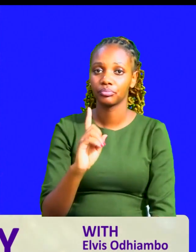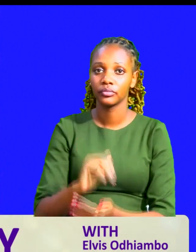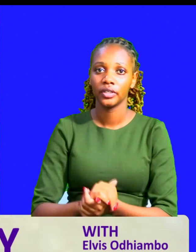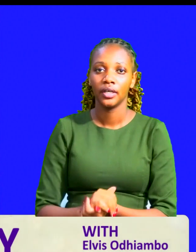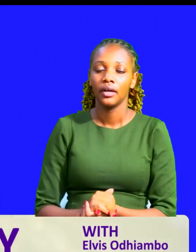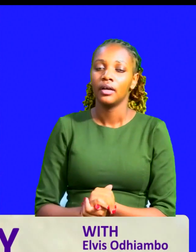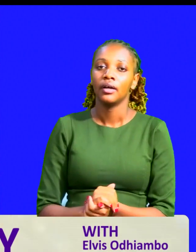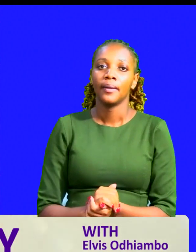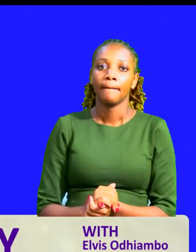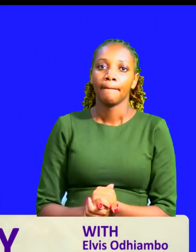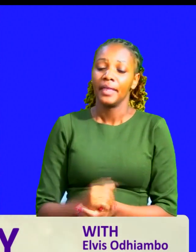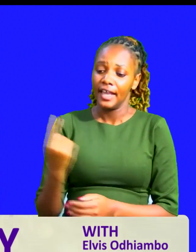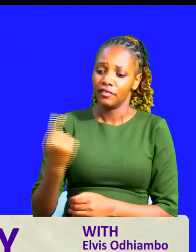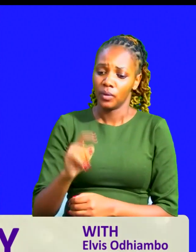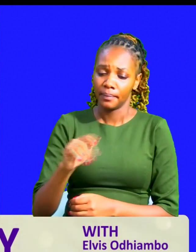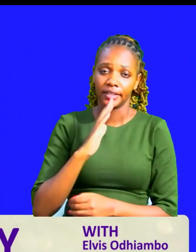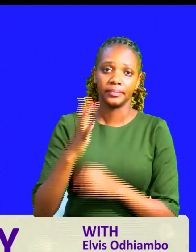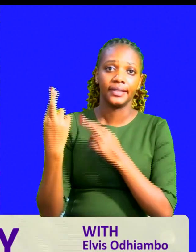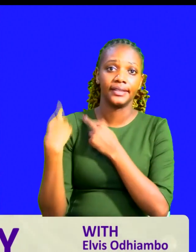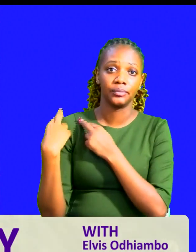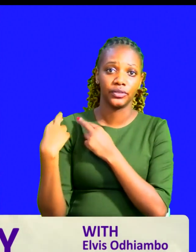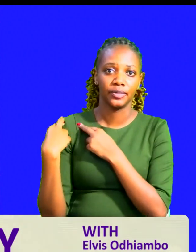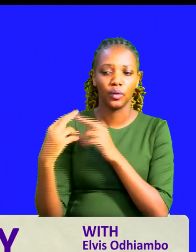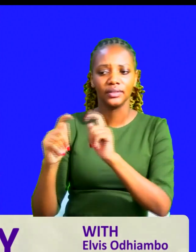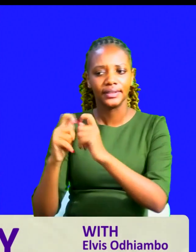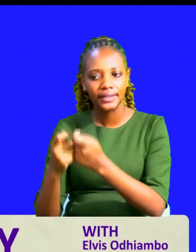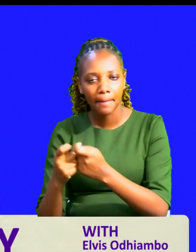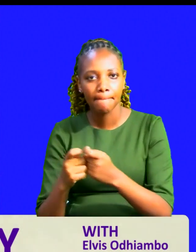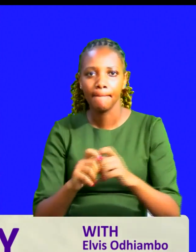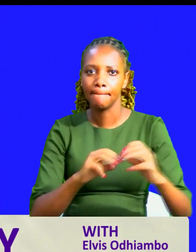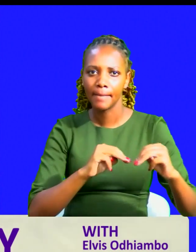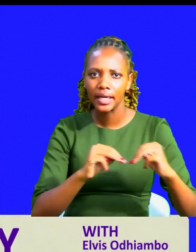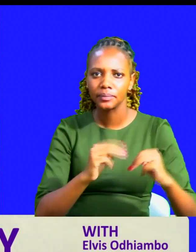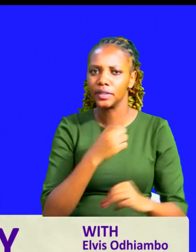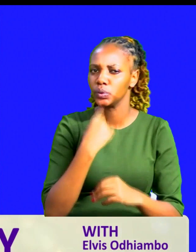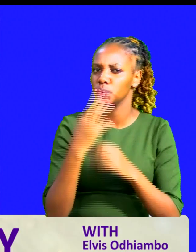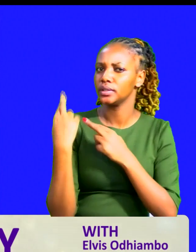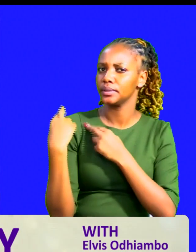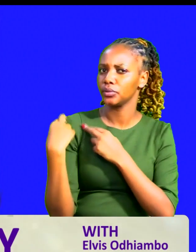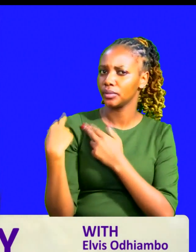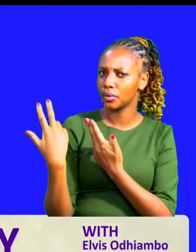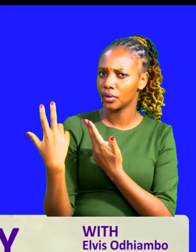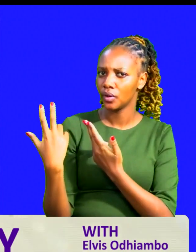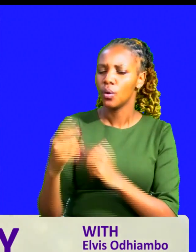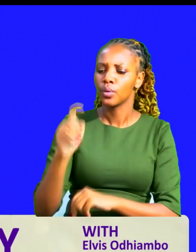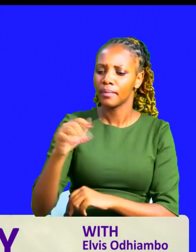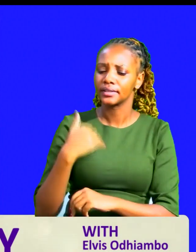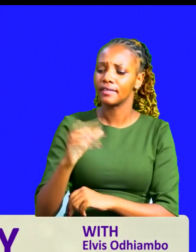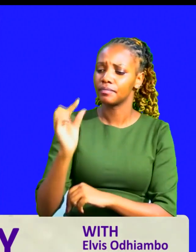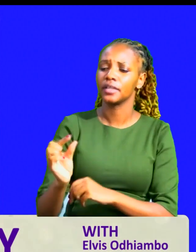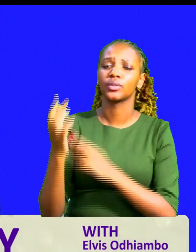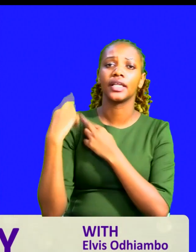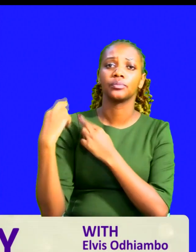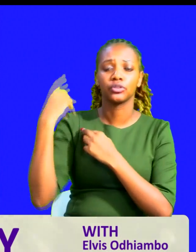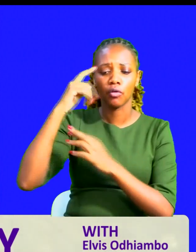someone has to be held responsible for this. Now, is it the club? Is it the patron? Is it, generally there have to be someone, responsible for all